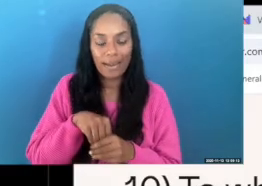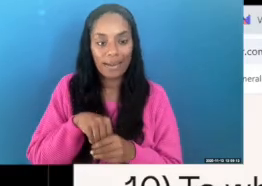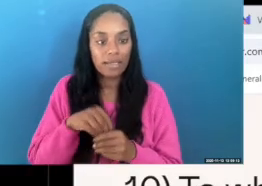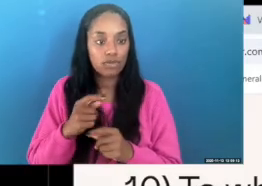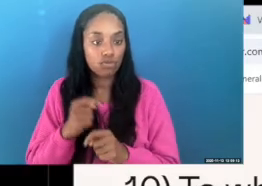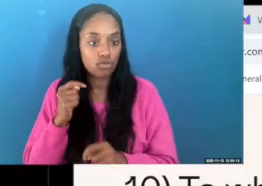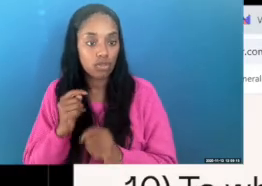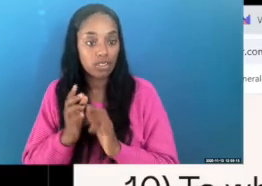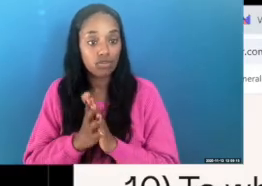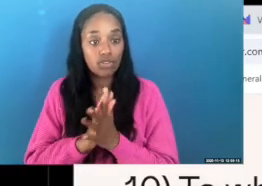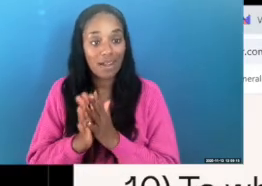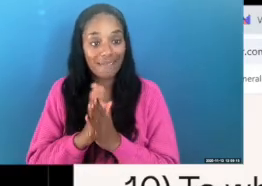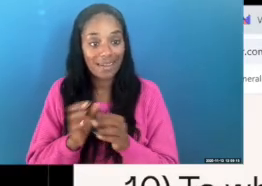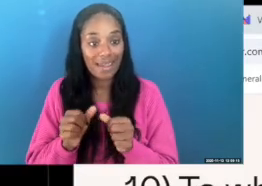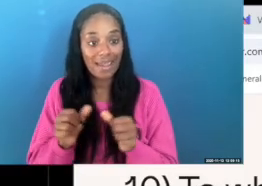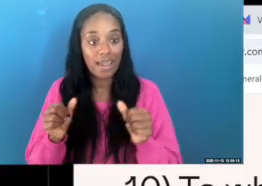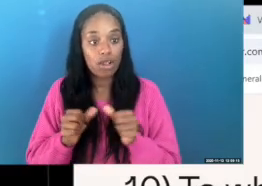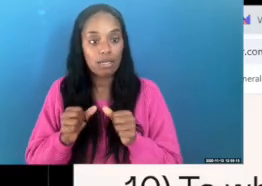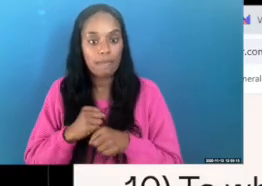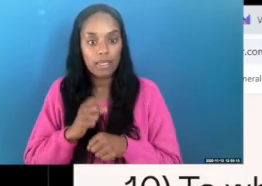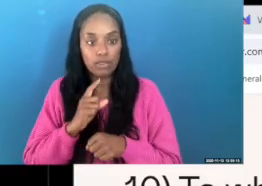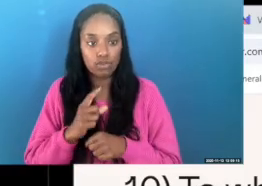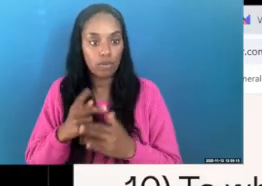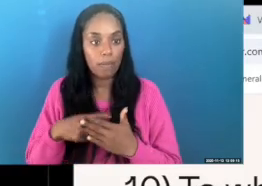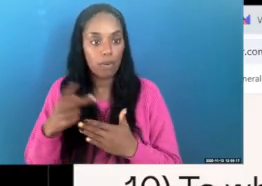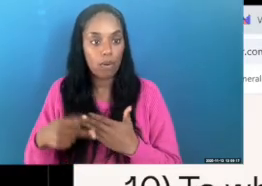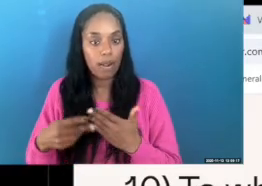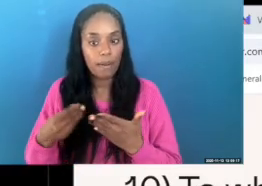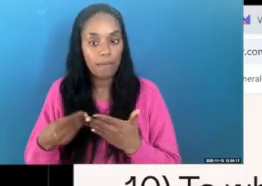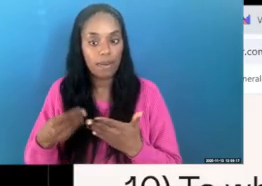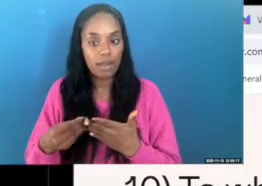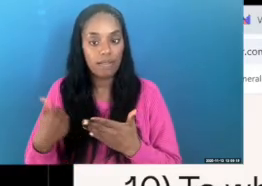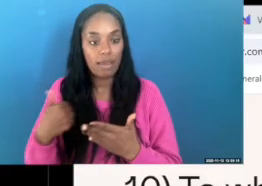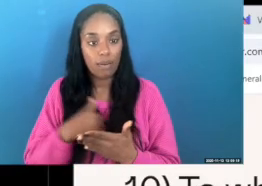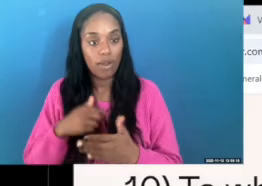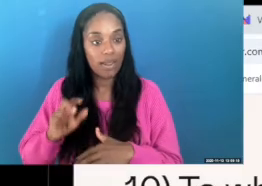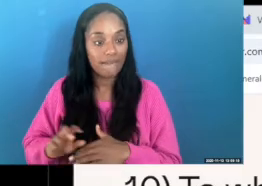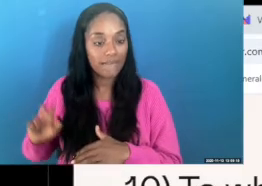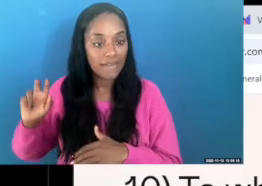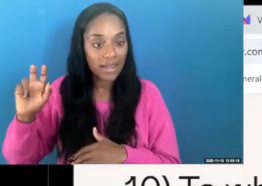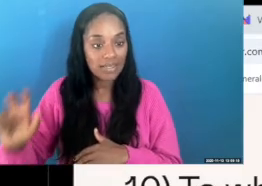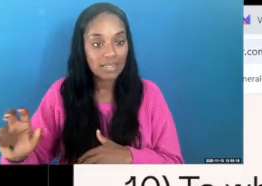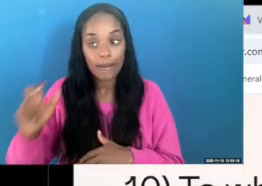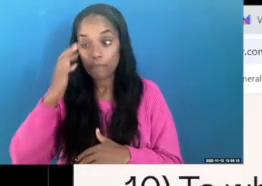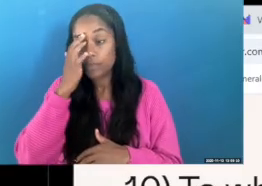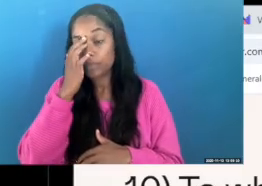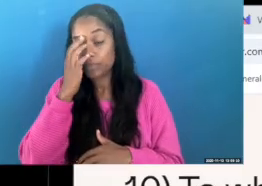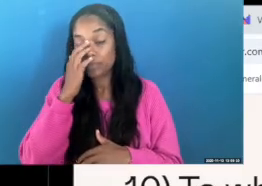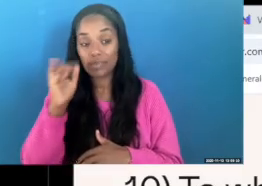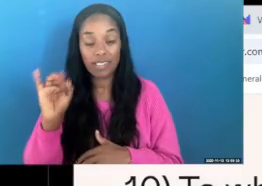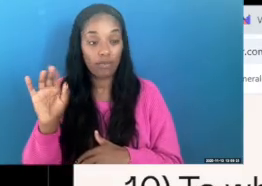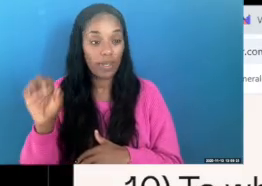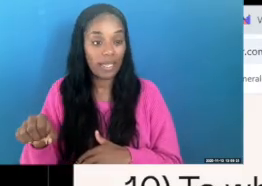result of this activity. So I am thinking of these communities that are living in either adjacent to or